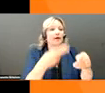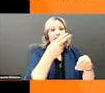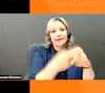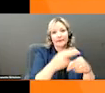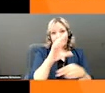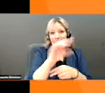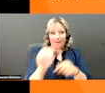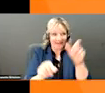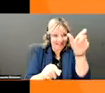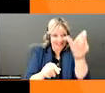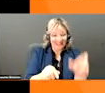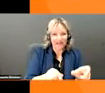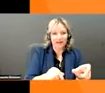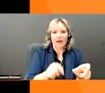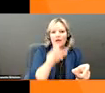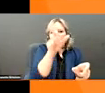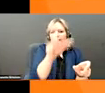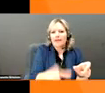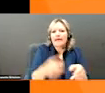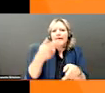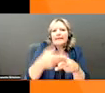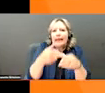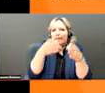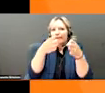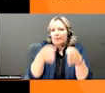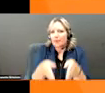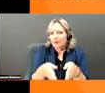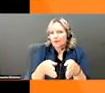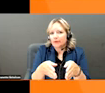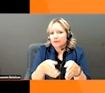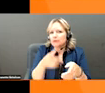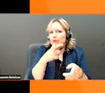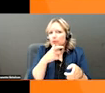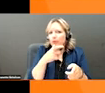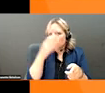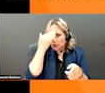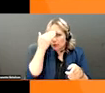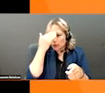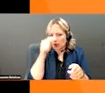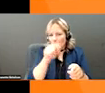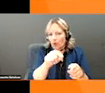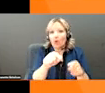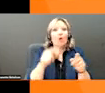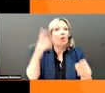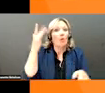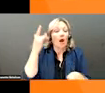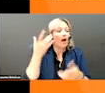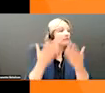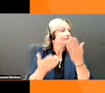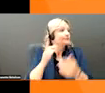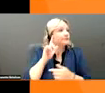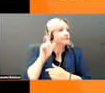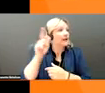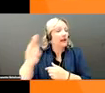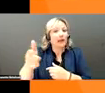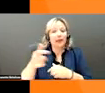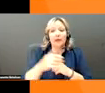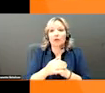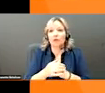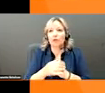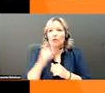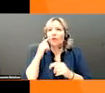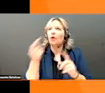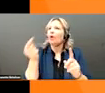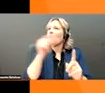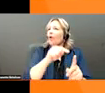just to keep track, because you never know if another opportunity is going to come back, or if you want to circle back, particularly